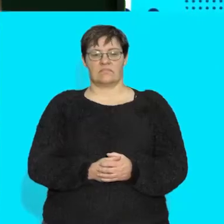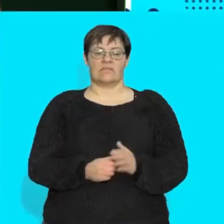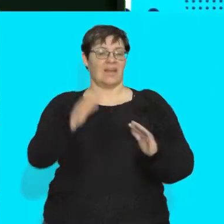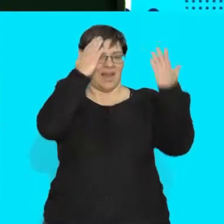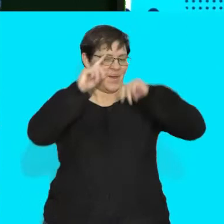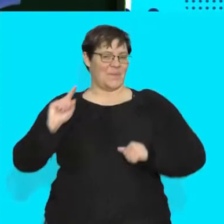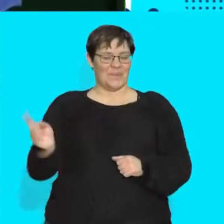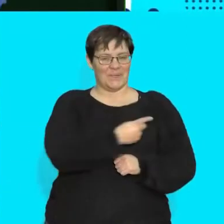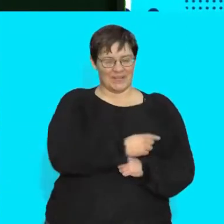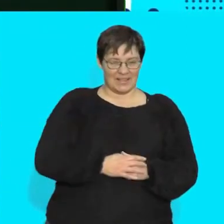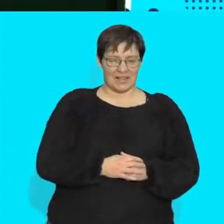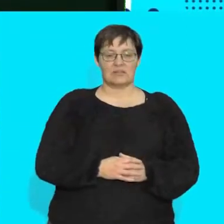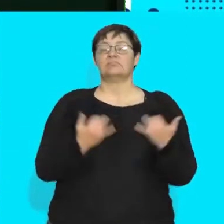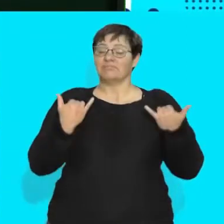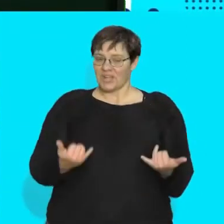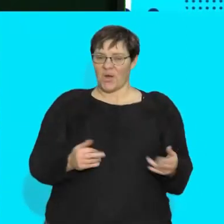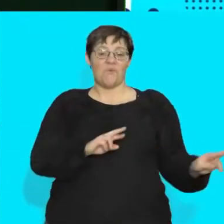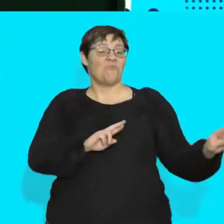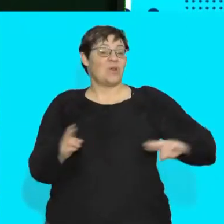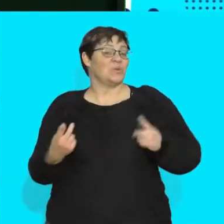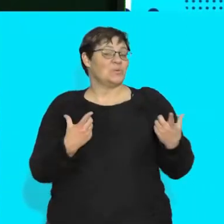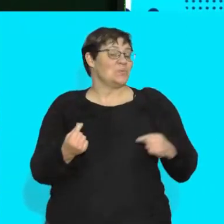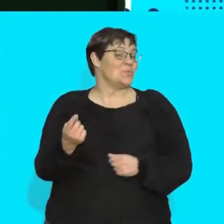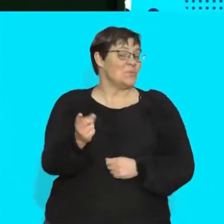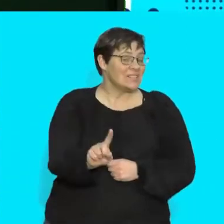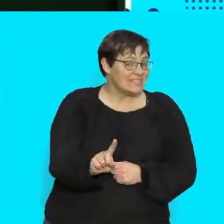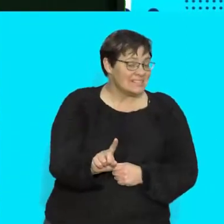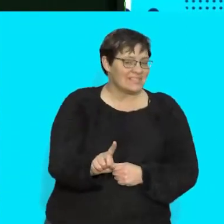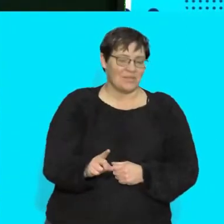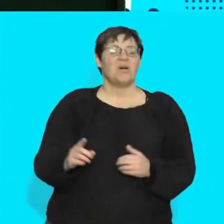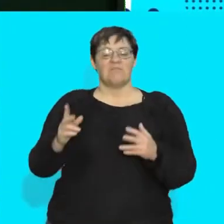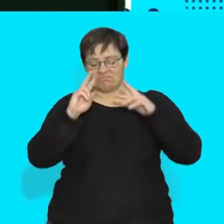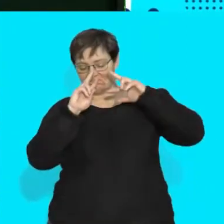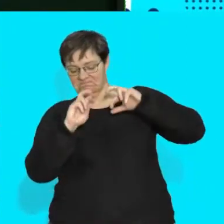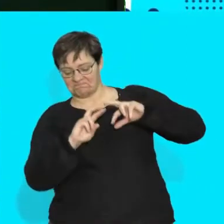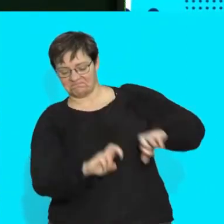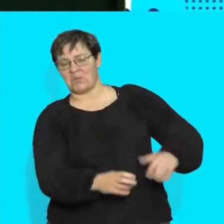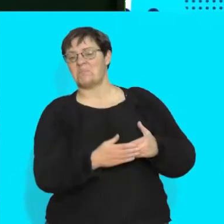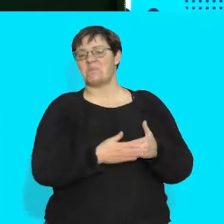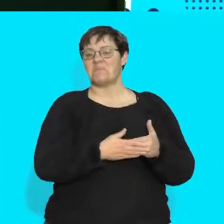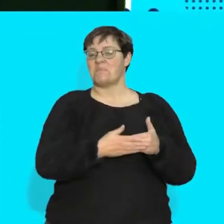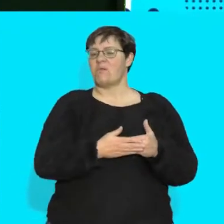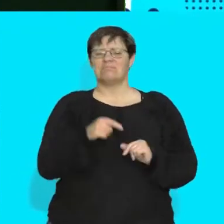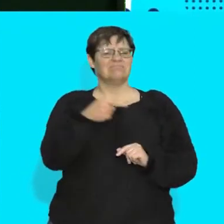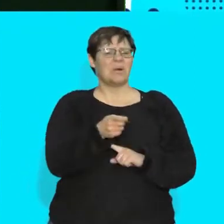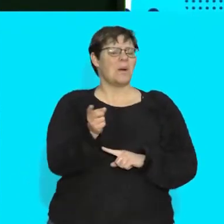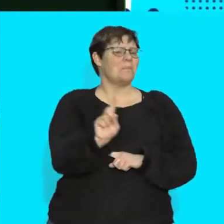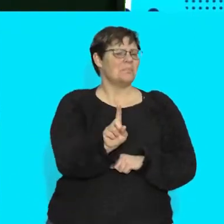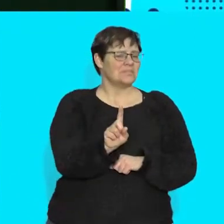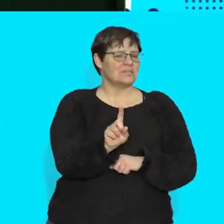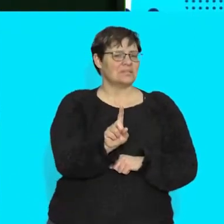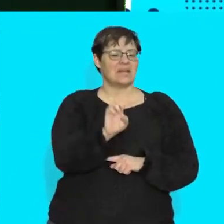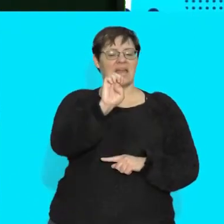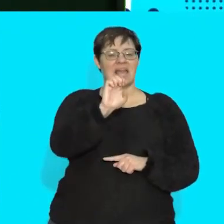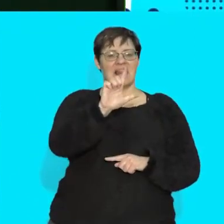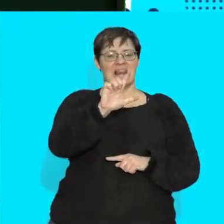Hello everyone, we're ready to get into some more investigation around the